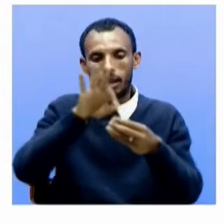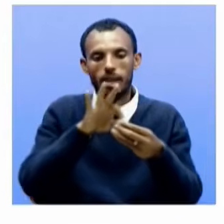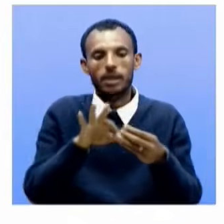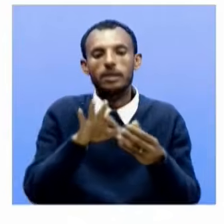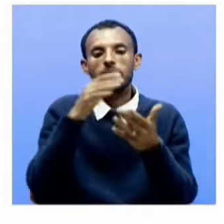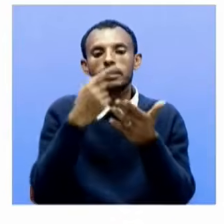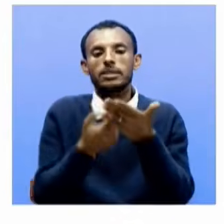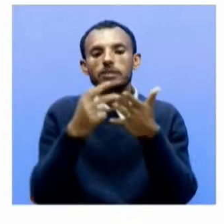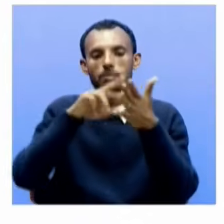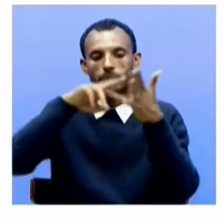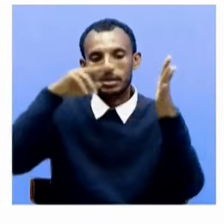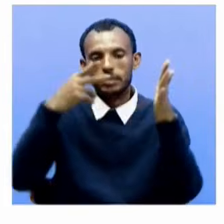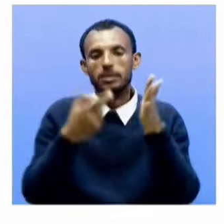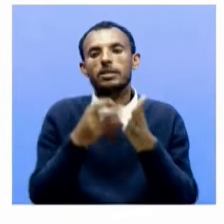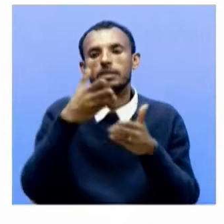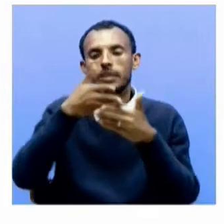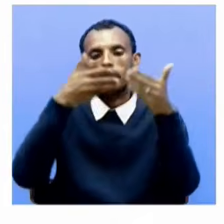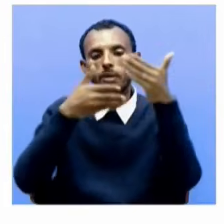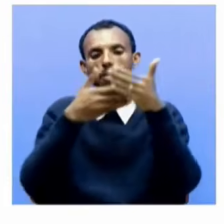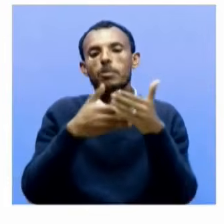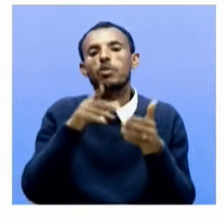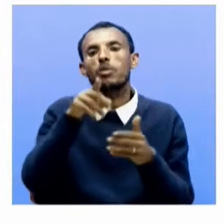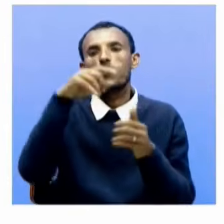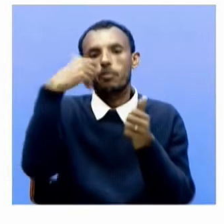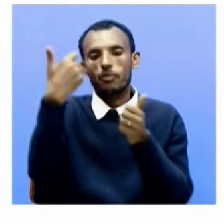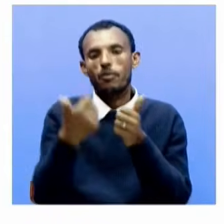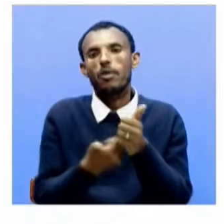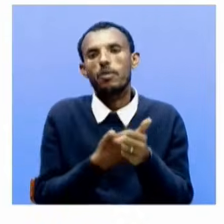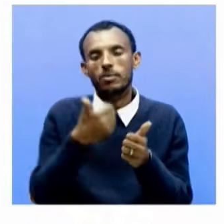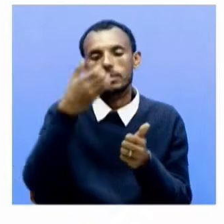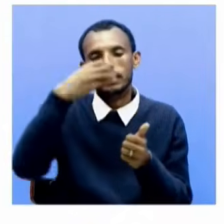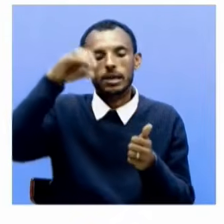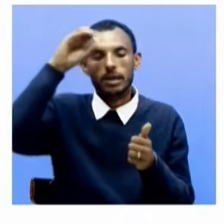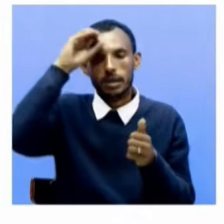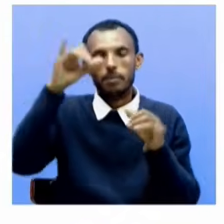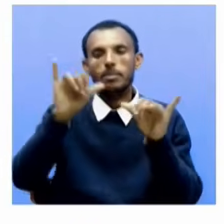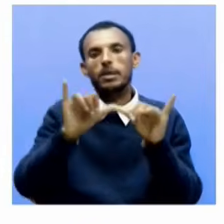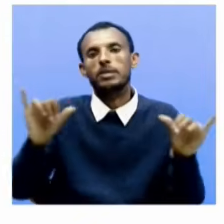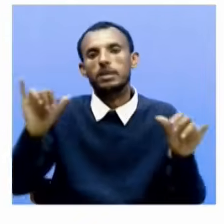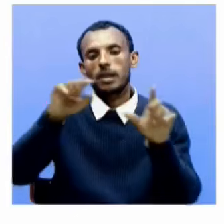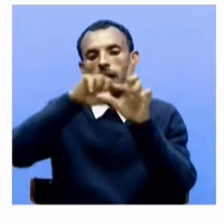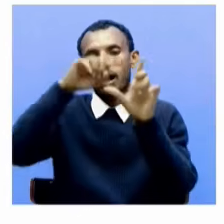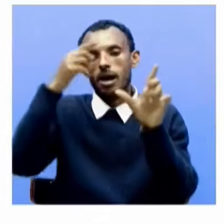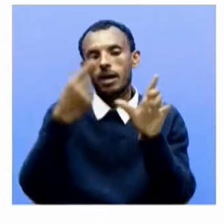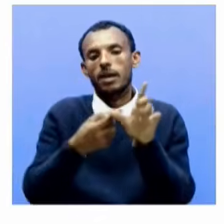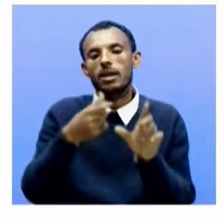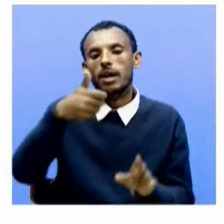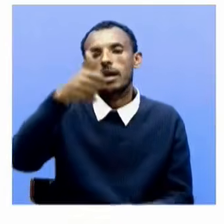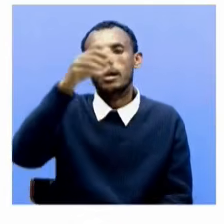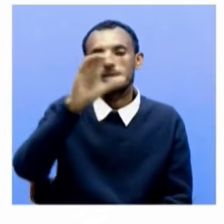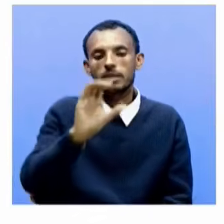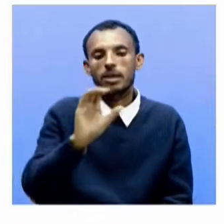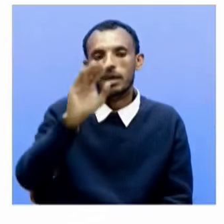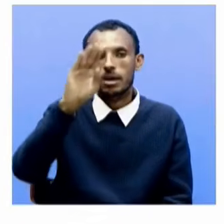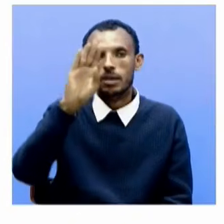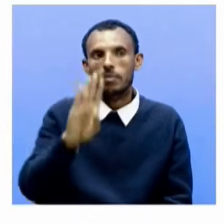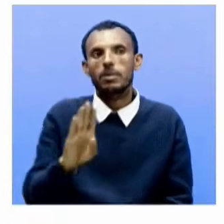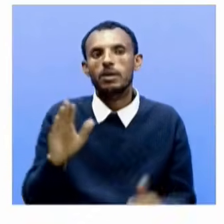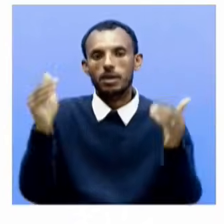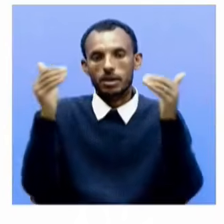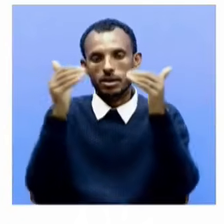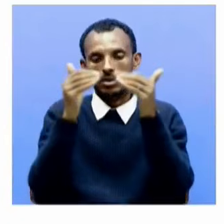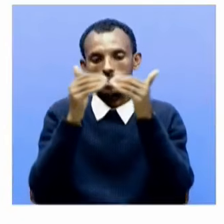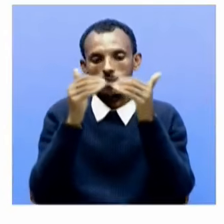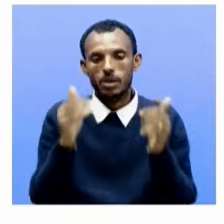this is the step that you need to follow. The degree measure of angle ACB is equal